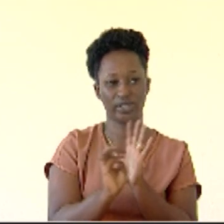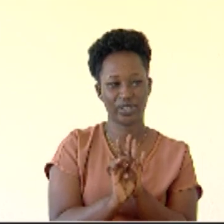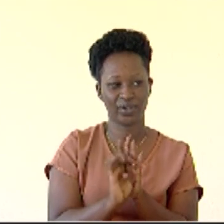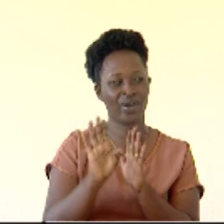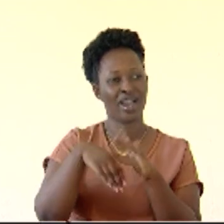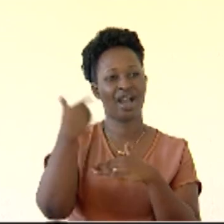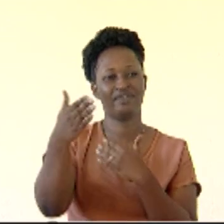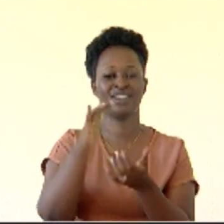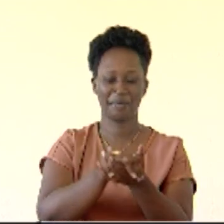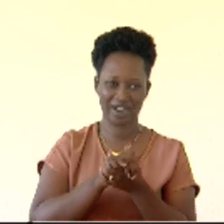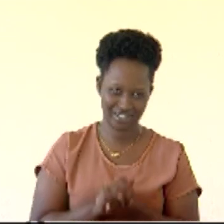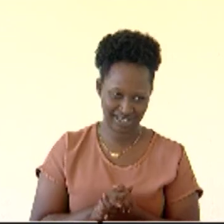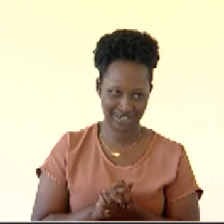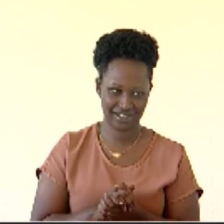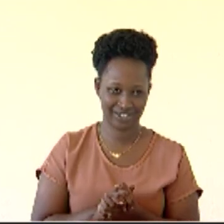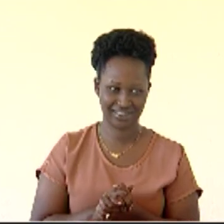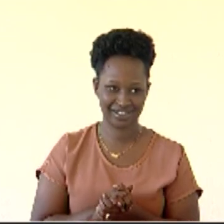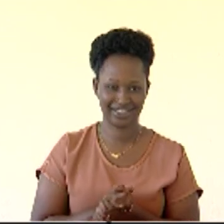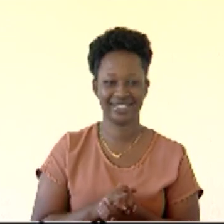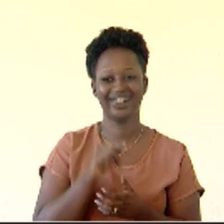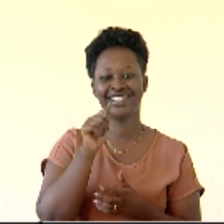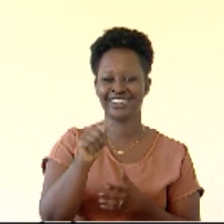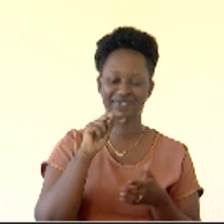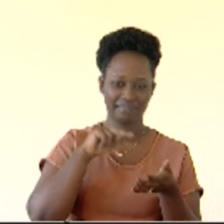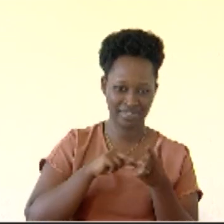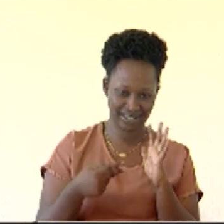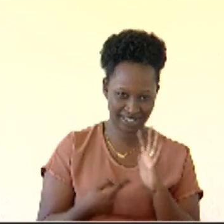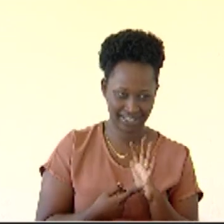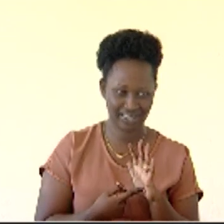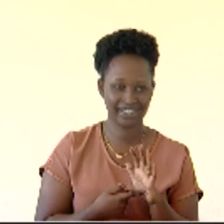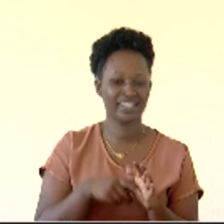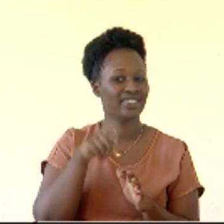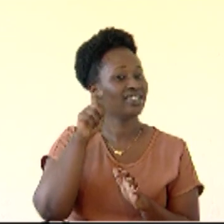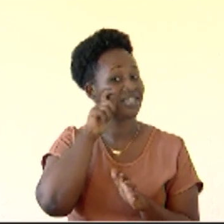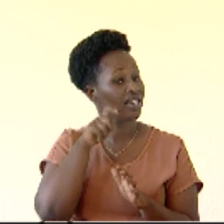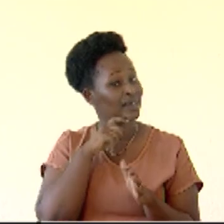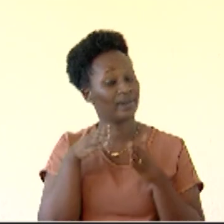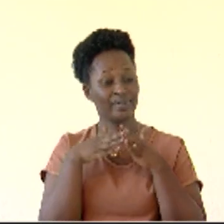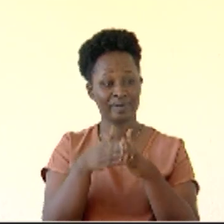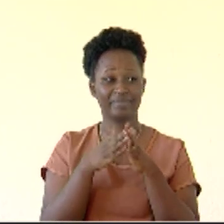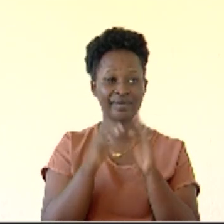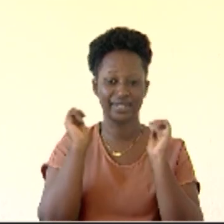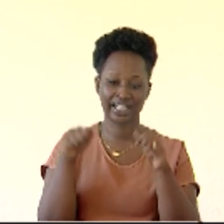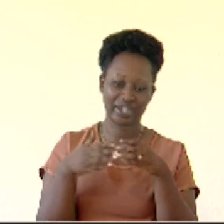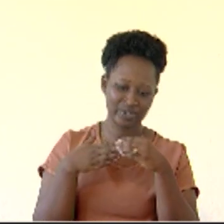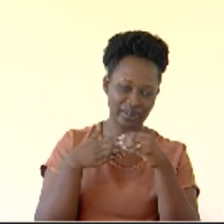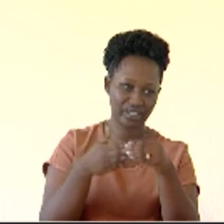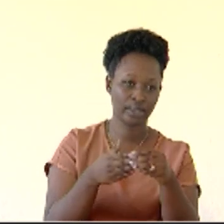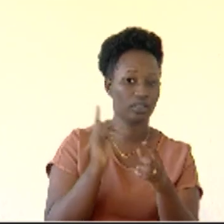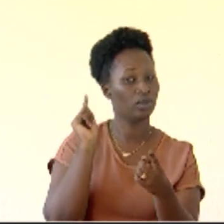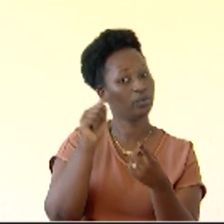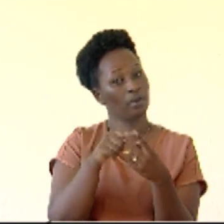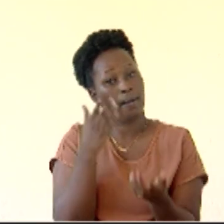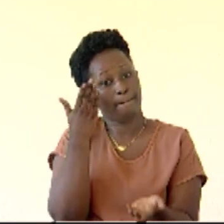after marriage. So it means that sexual intercourse can lead to what you call unexpected